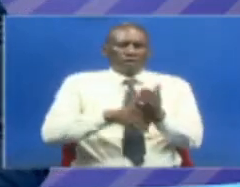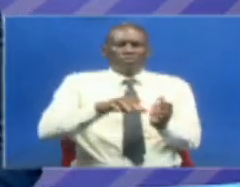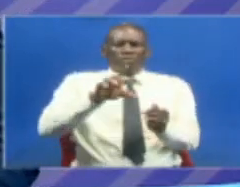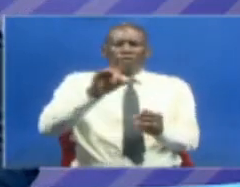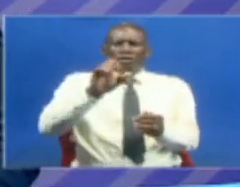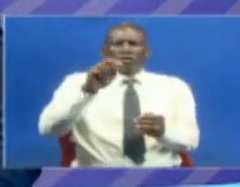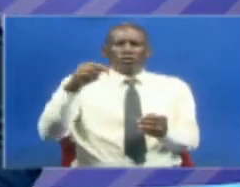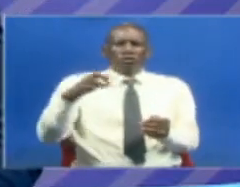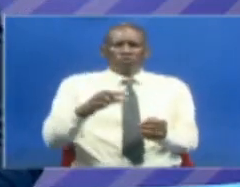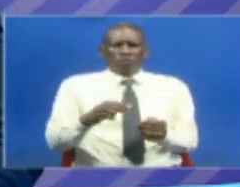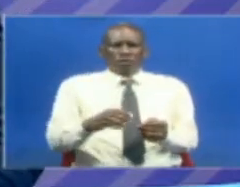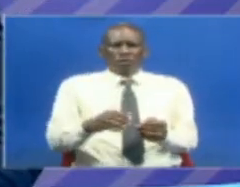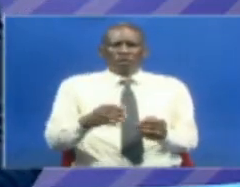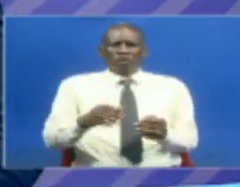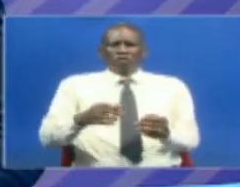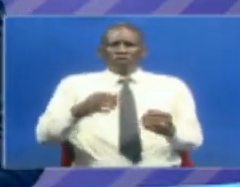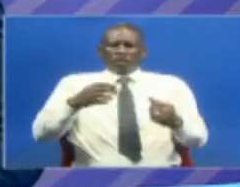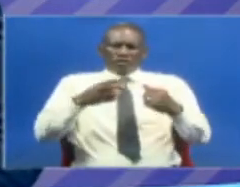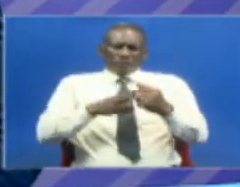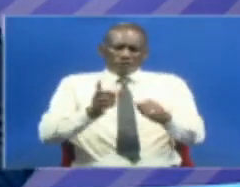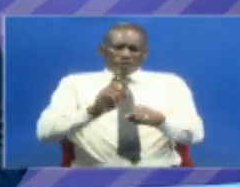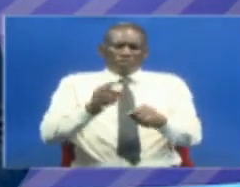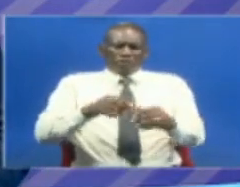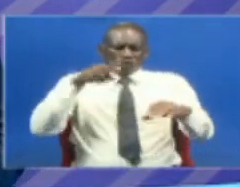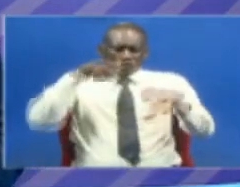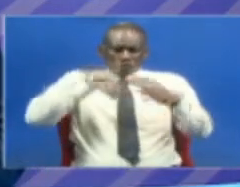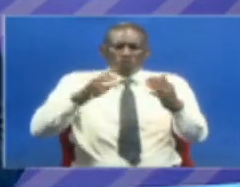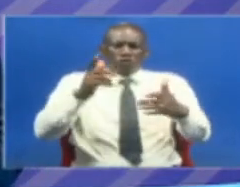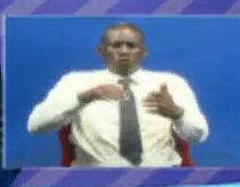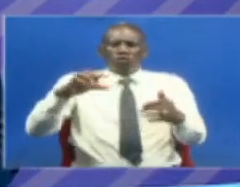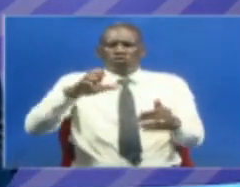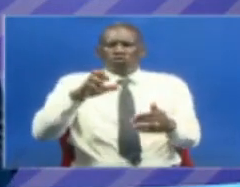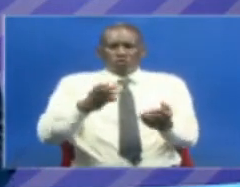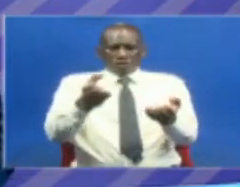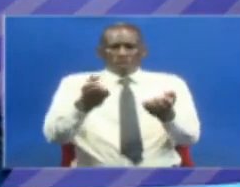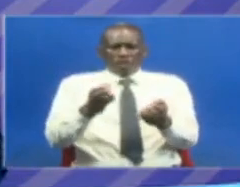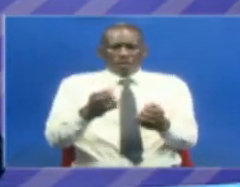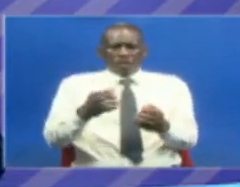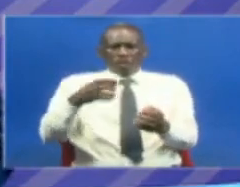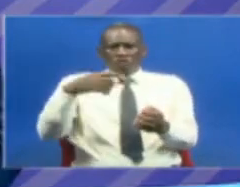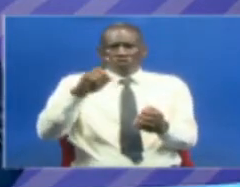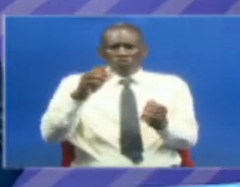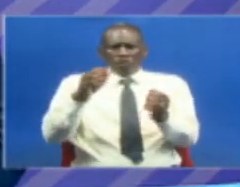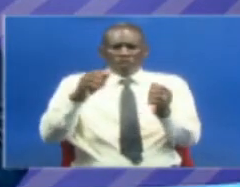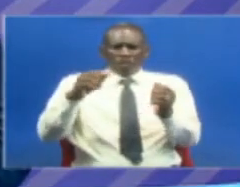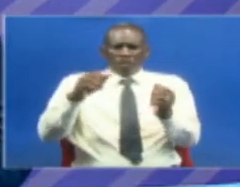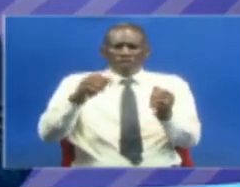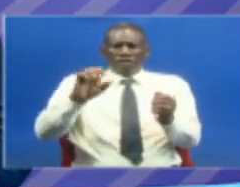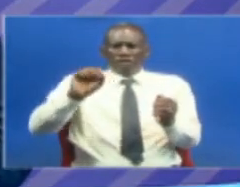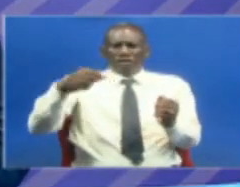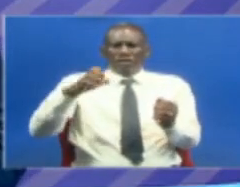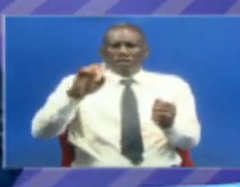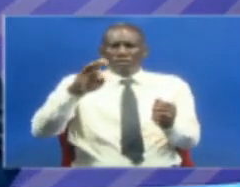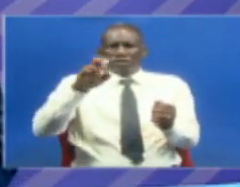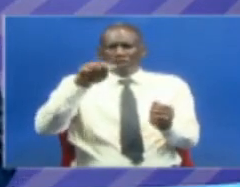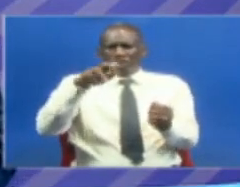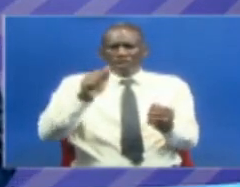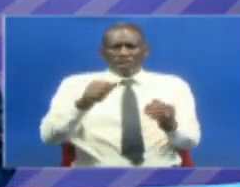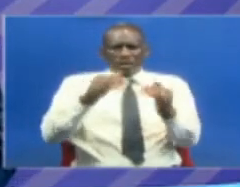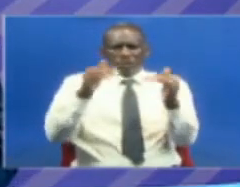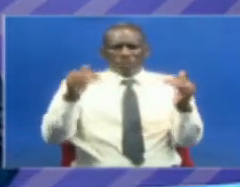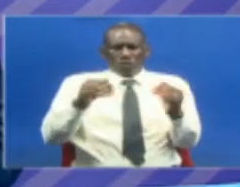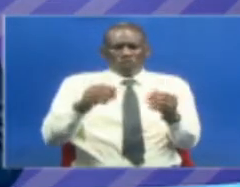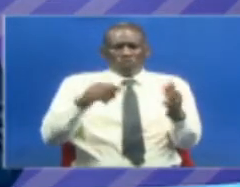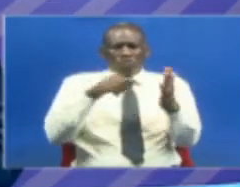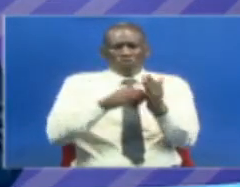Bruno Onyango's 87th minute goal is all Gor Mahia needed to pile more misery on 10-man Shaban FC and move level on points with log leaders